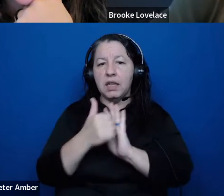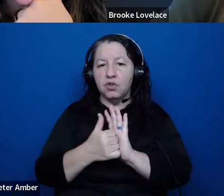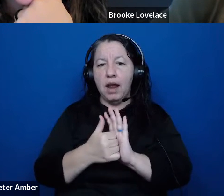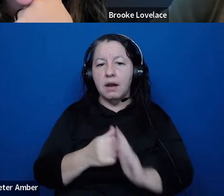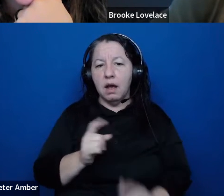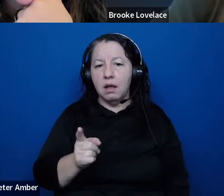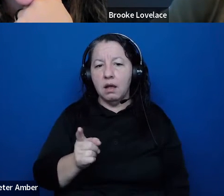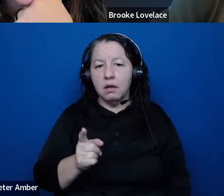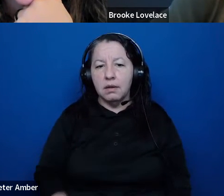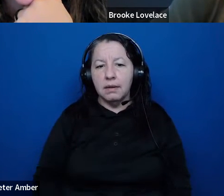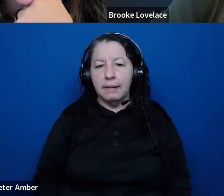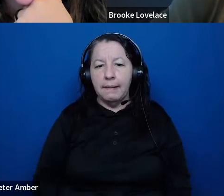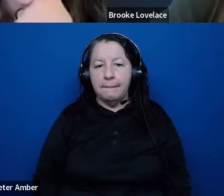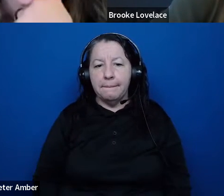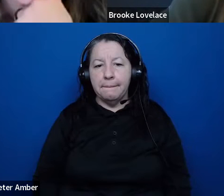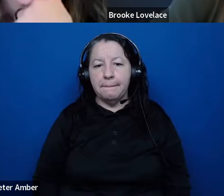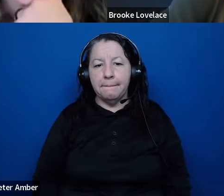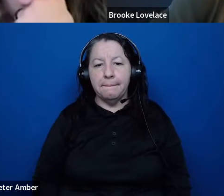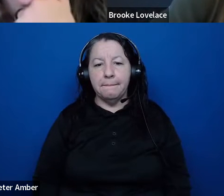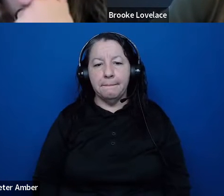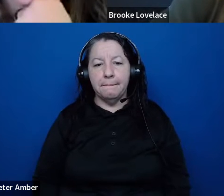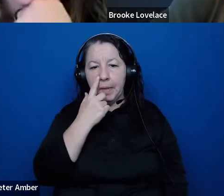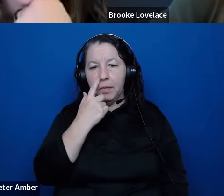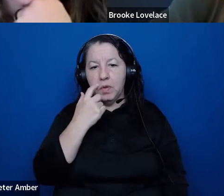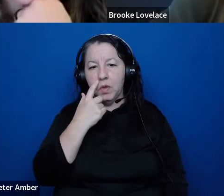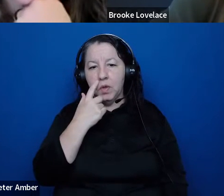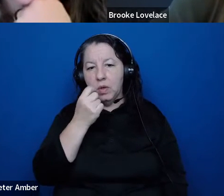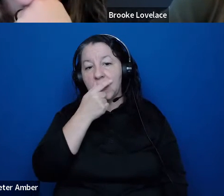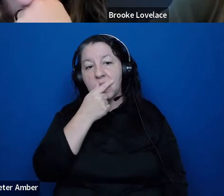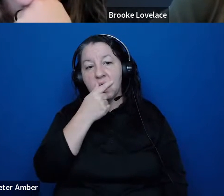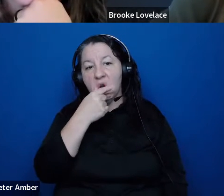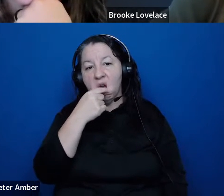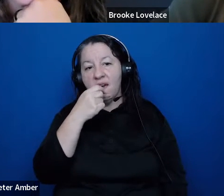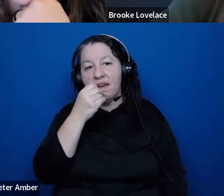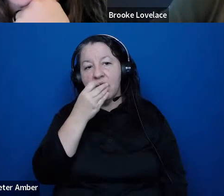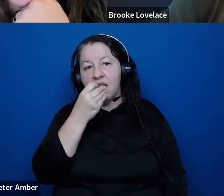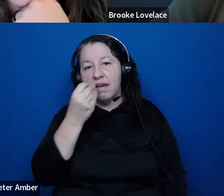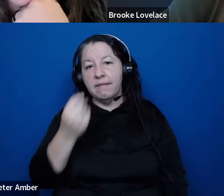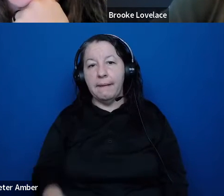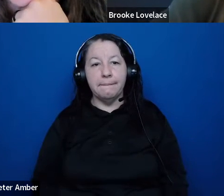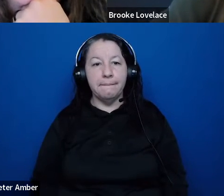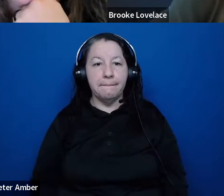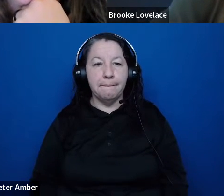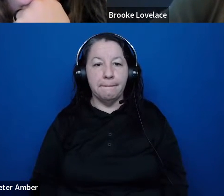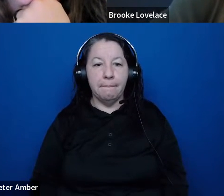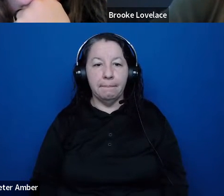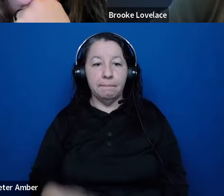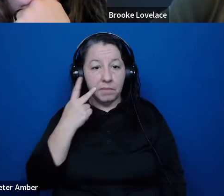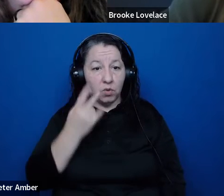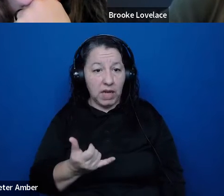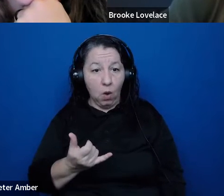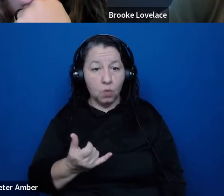can, or in the chat, so you can see it, have the link of it. Can you see it now?